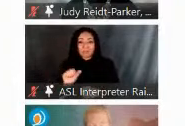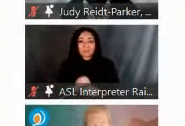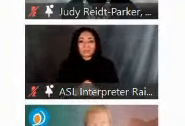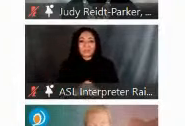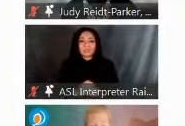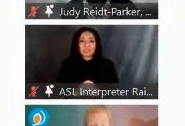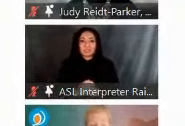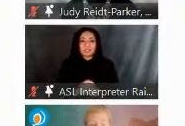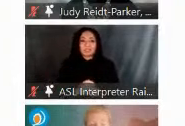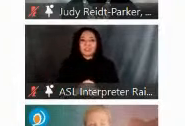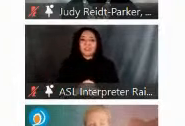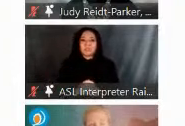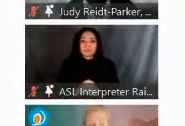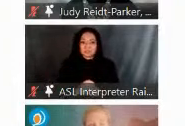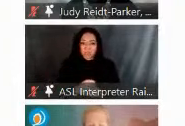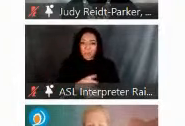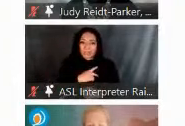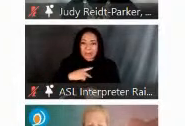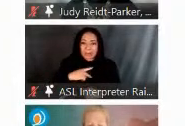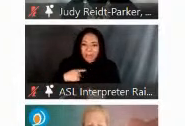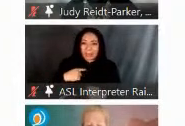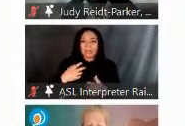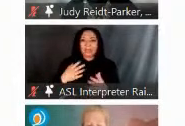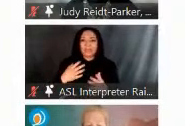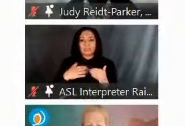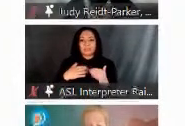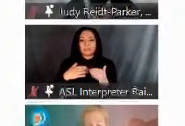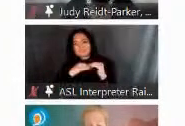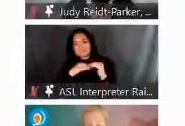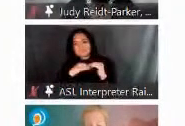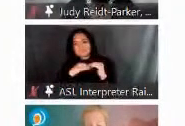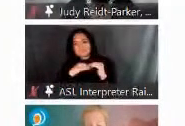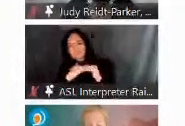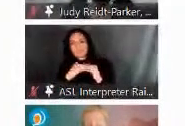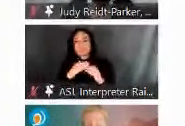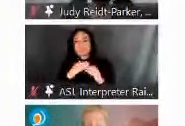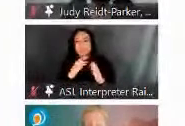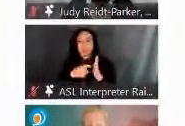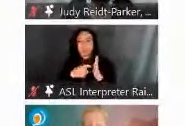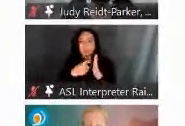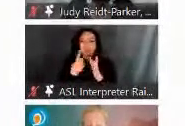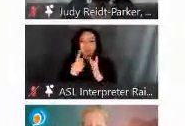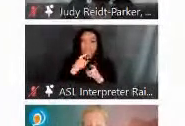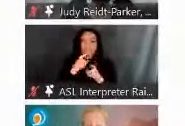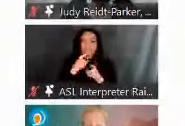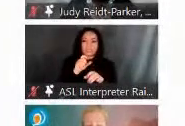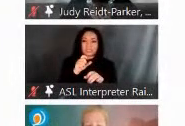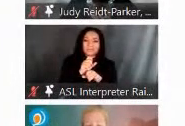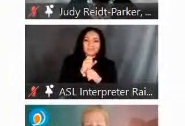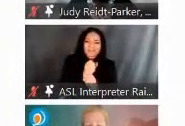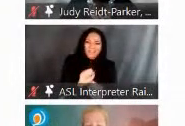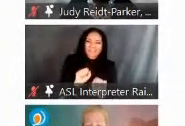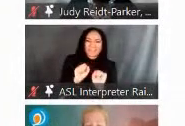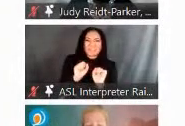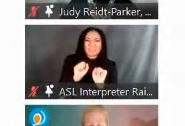Personnel requirements that set minimum standards for staff in terms of safety and training and background